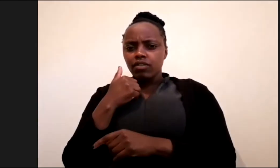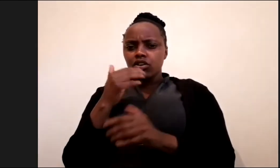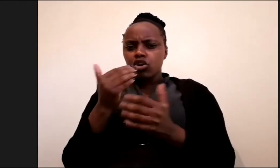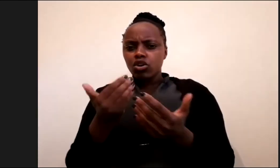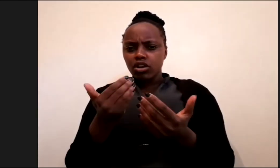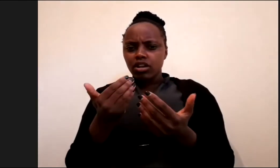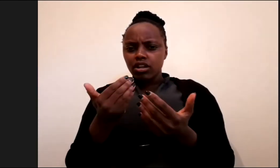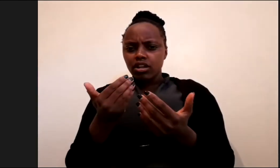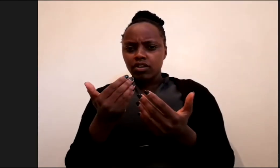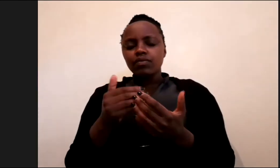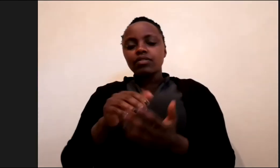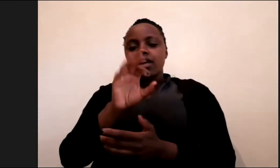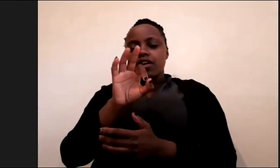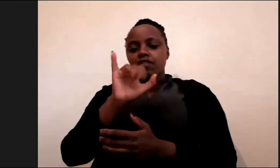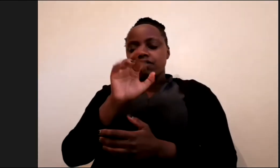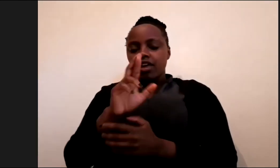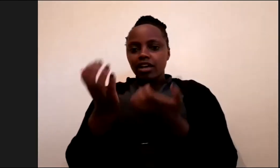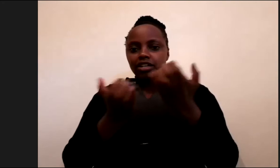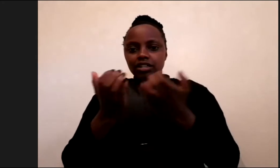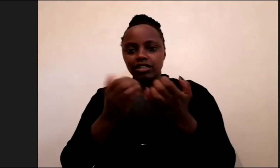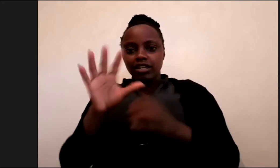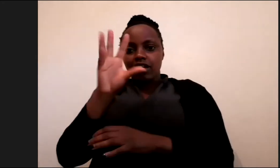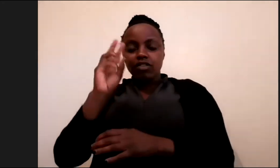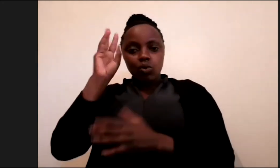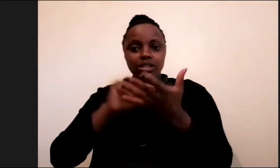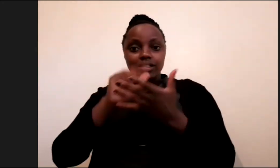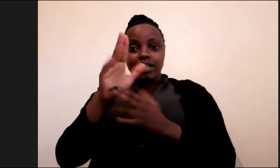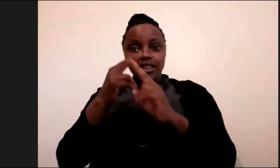Fair Trade Africa. I will post them in the chat box.